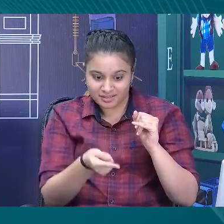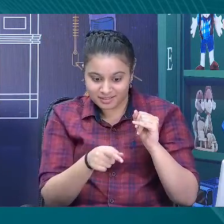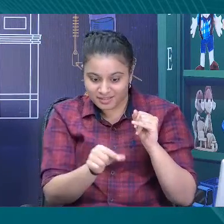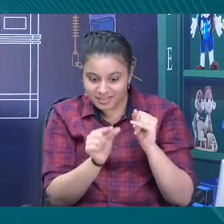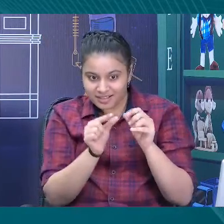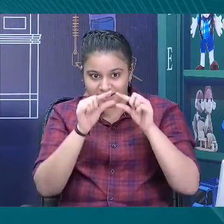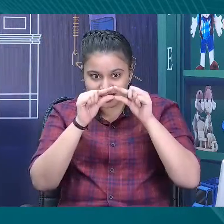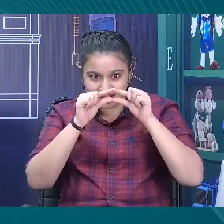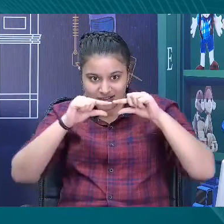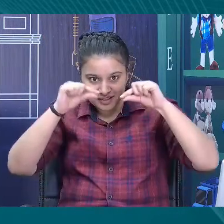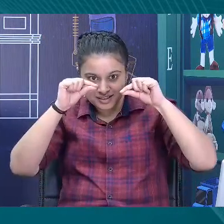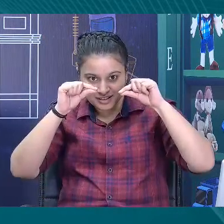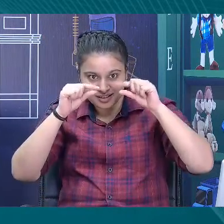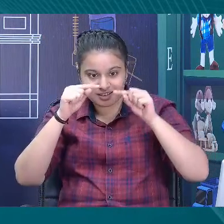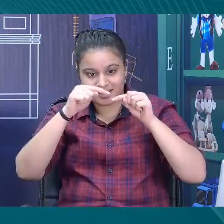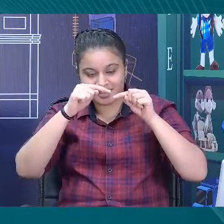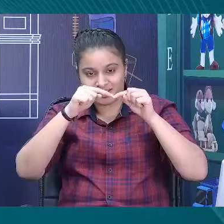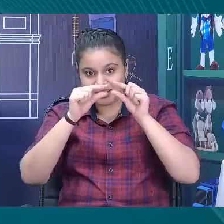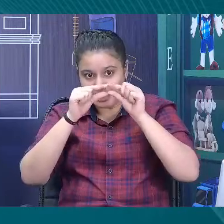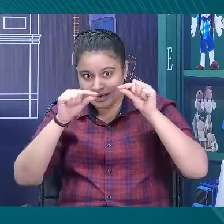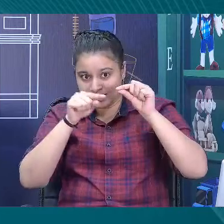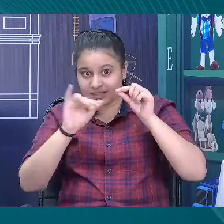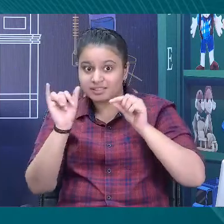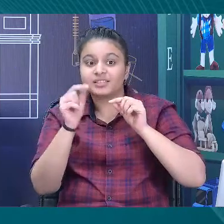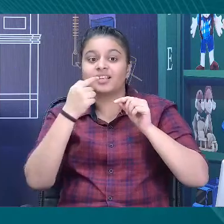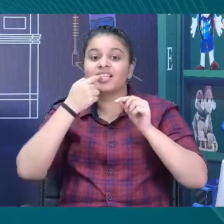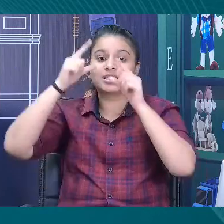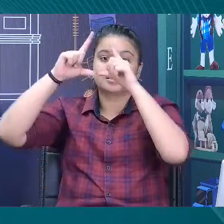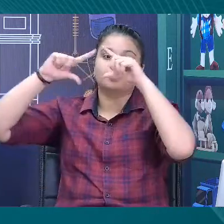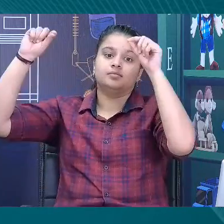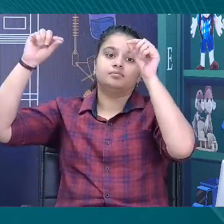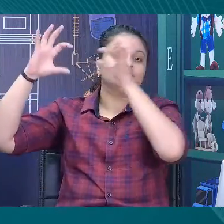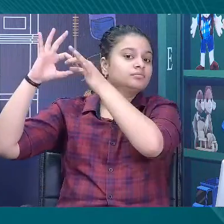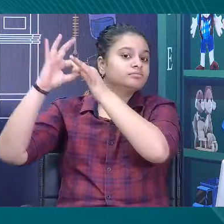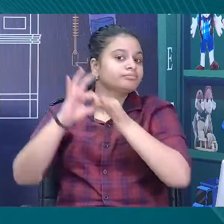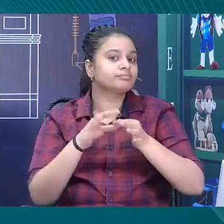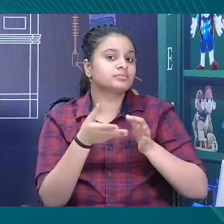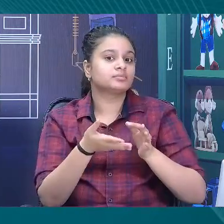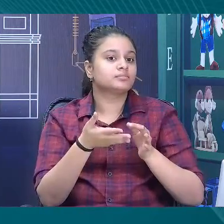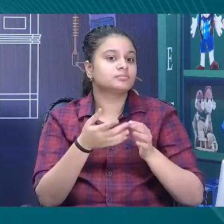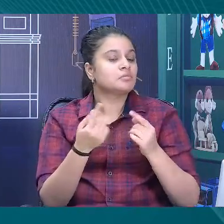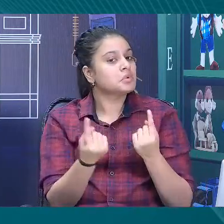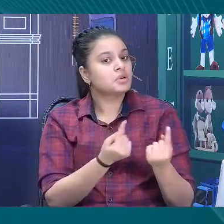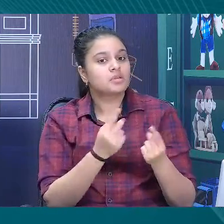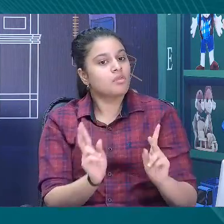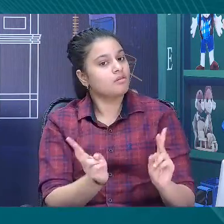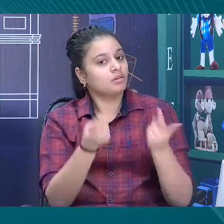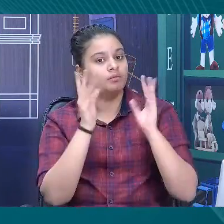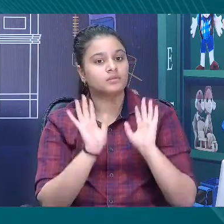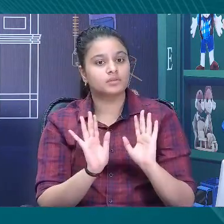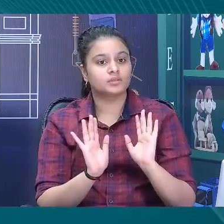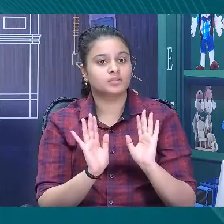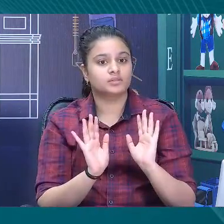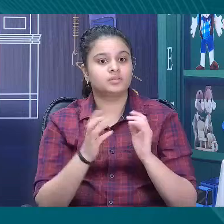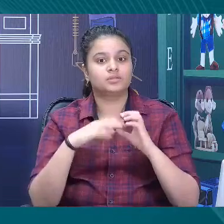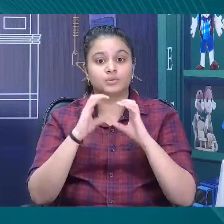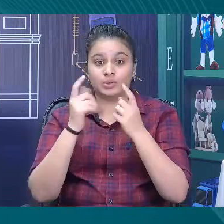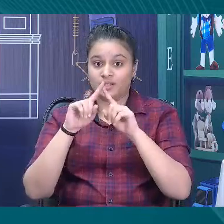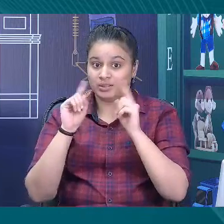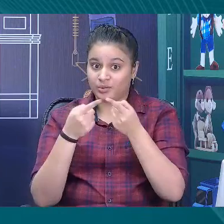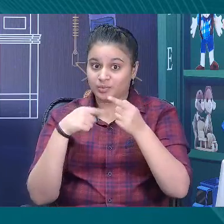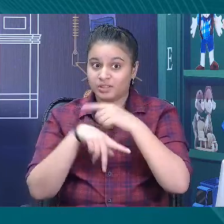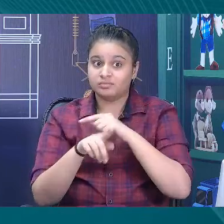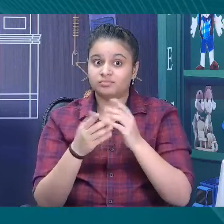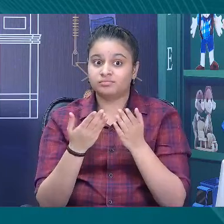know, how they make their links is actually very unique, and we should actually leverage it that in our classrooms. Absolutely. You know,